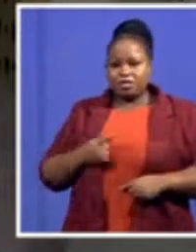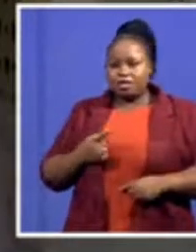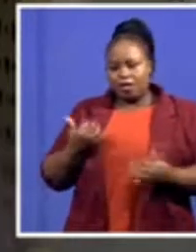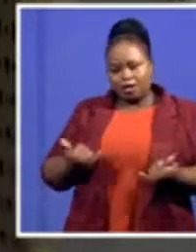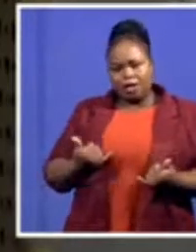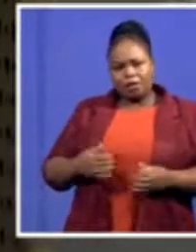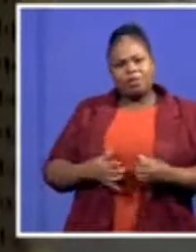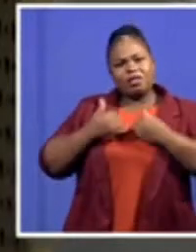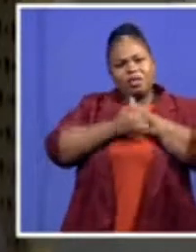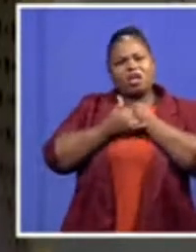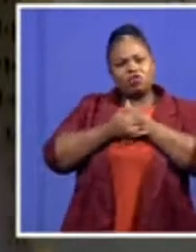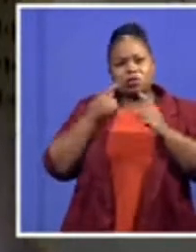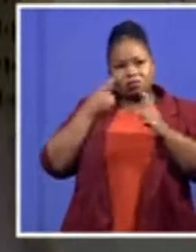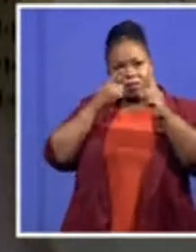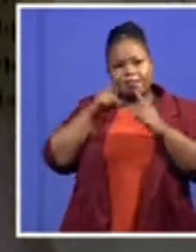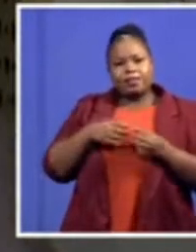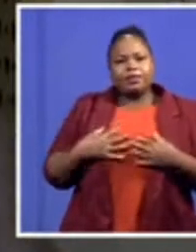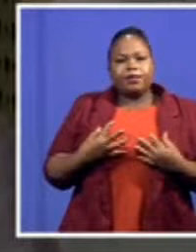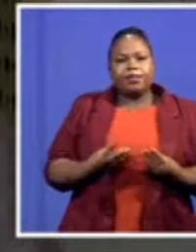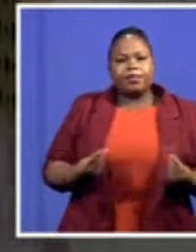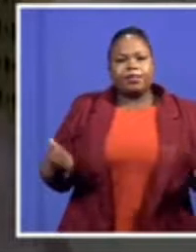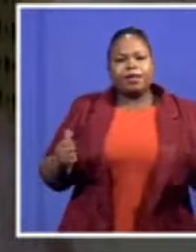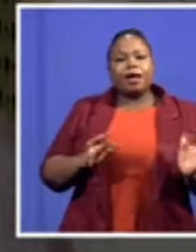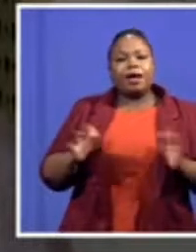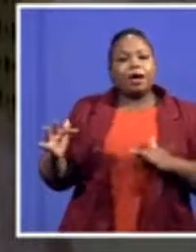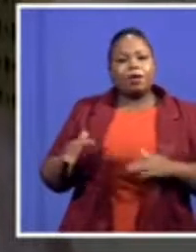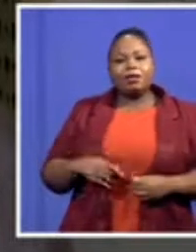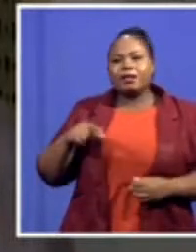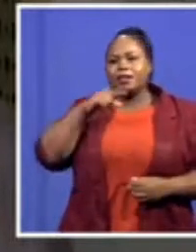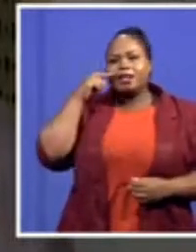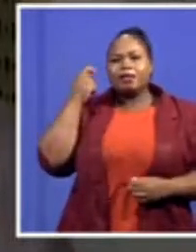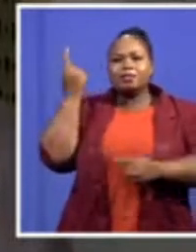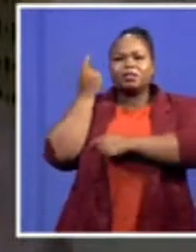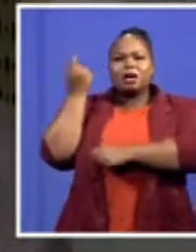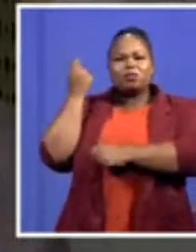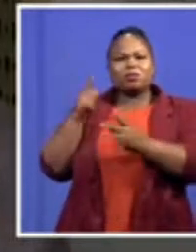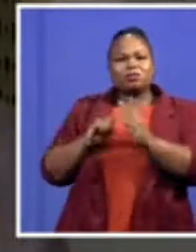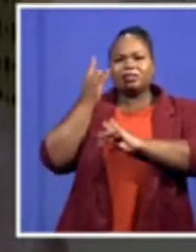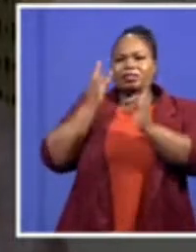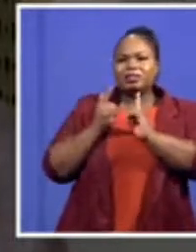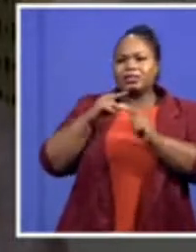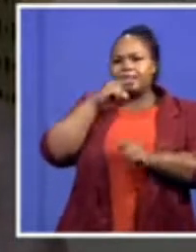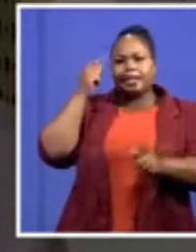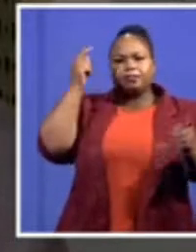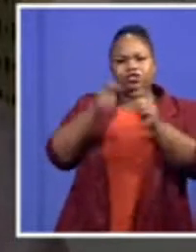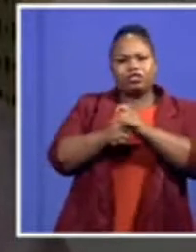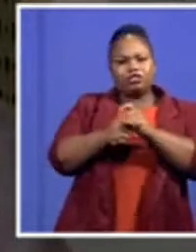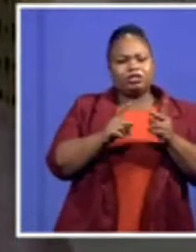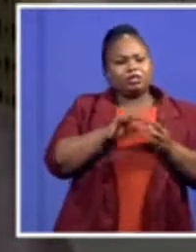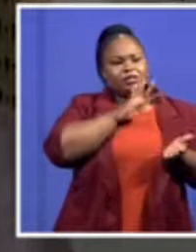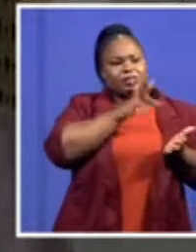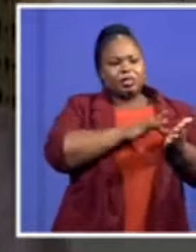by changing names of towns and cities and other centers which have an